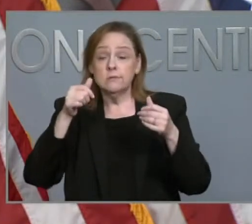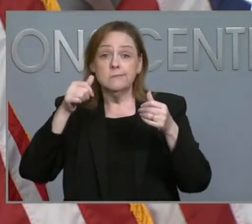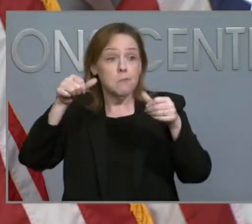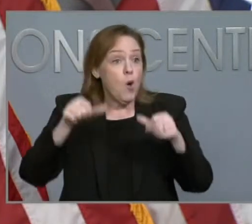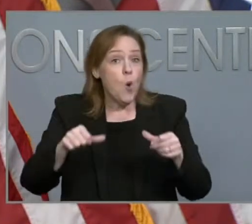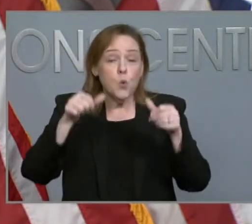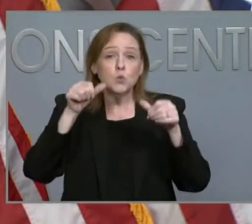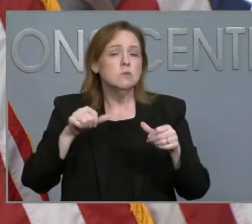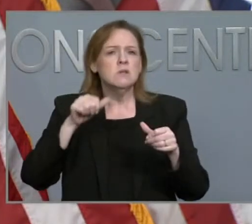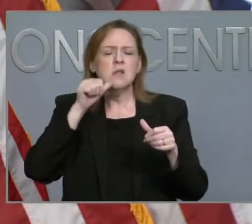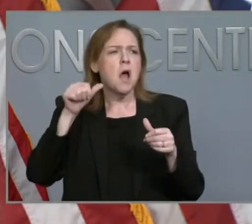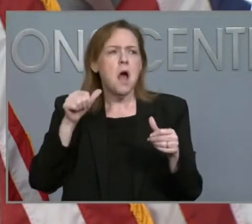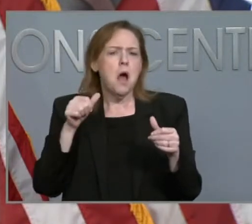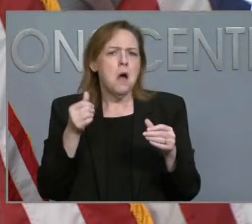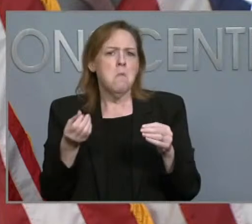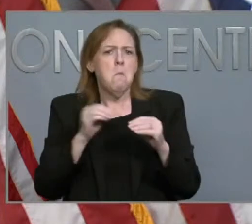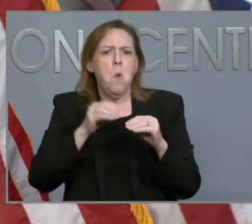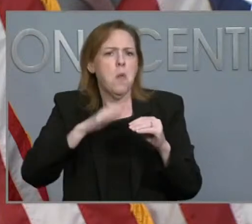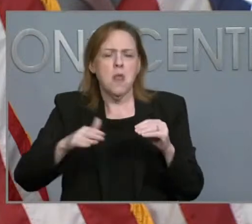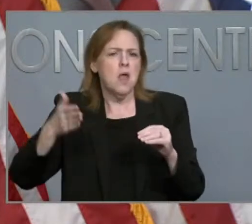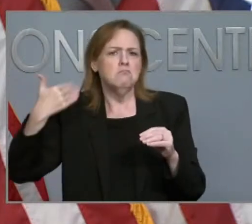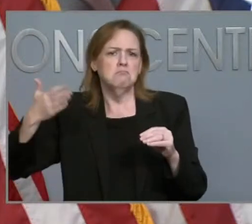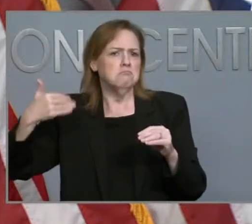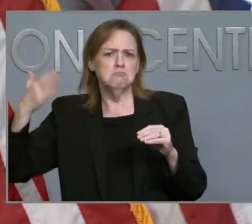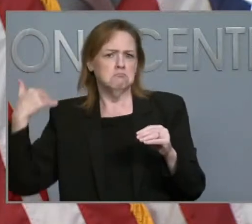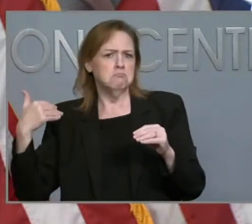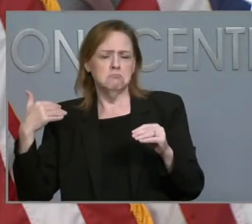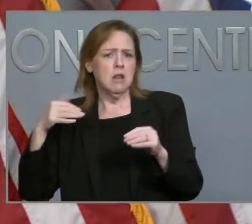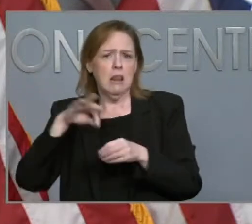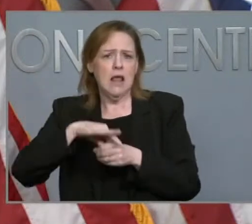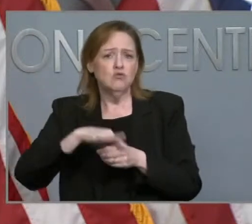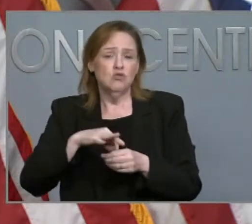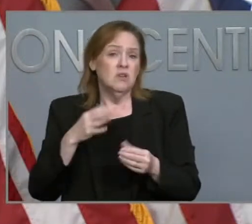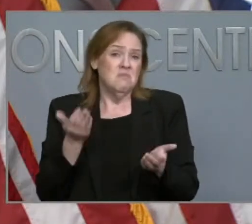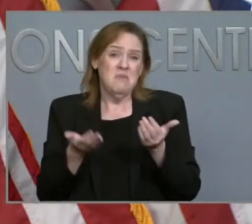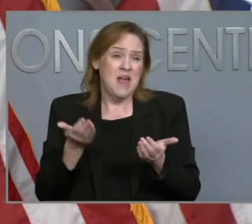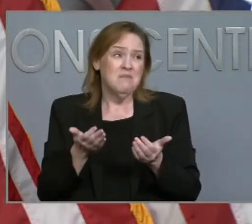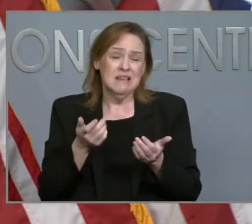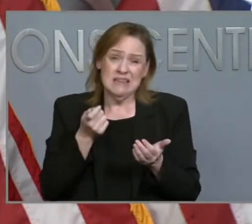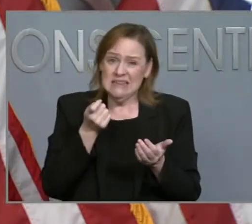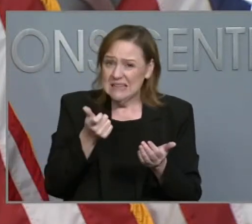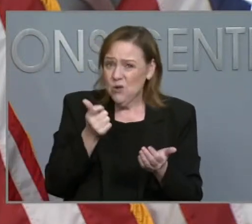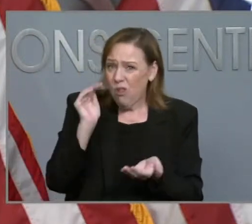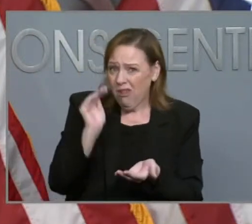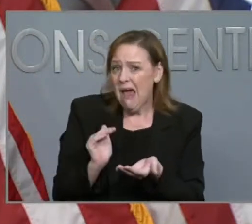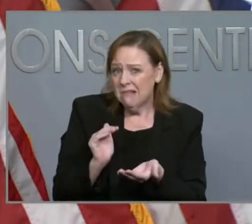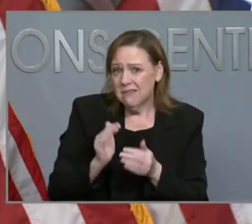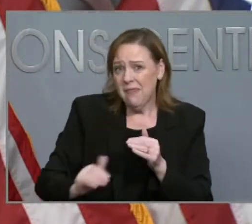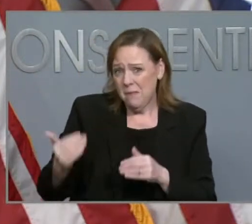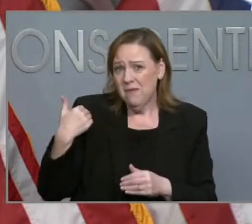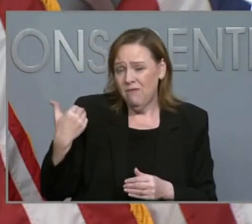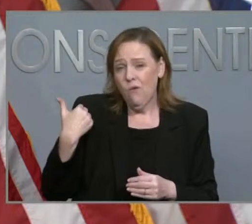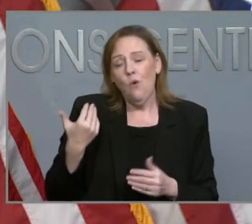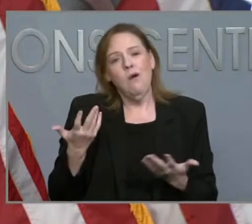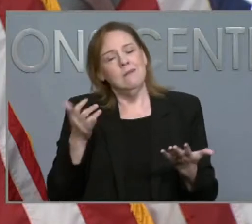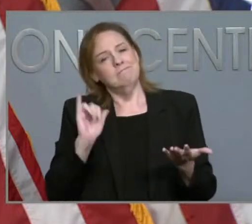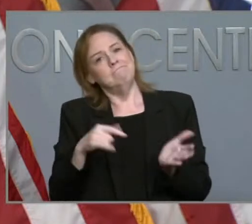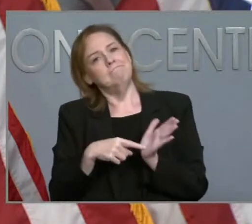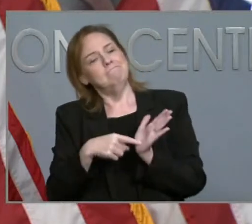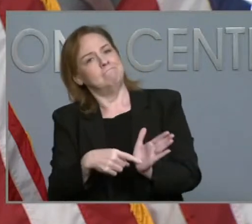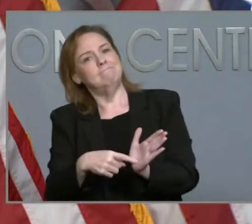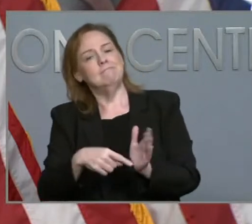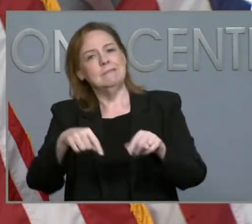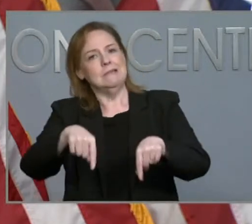great extent larger than what we've seen in maybe other elections, and perhaps to some degree a little less, which I think really speaks